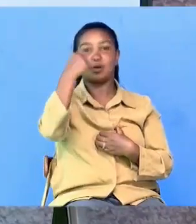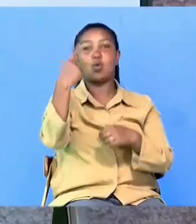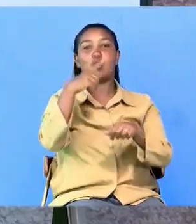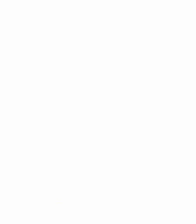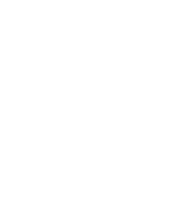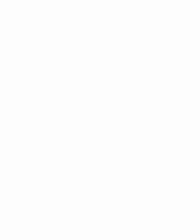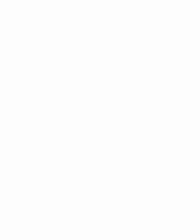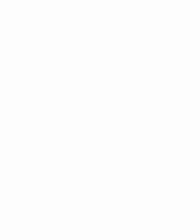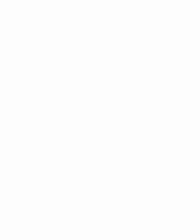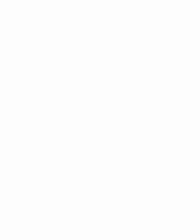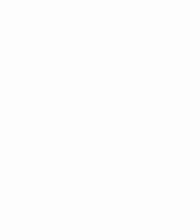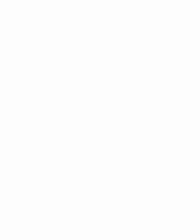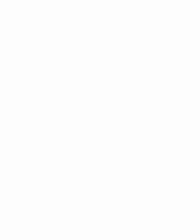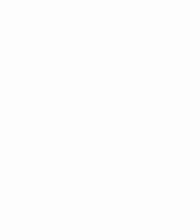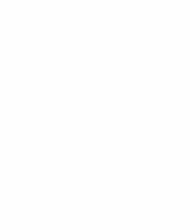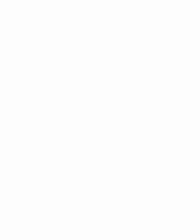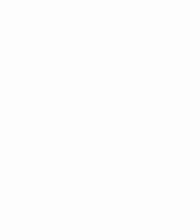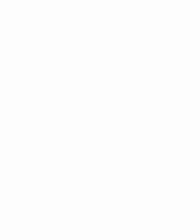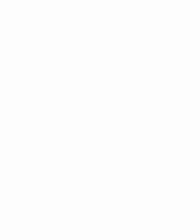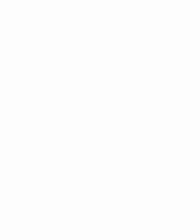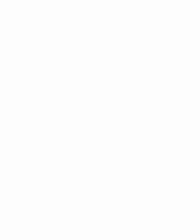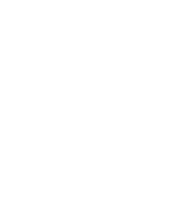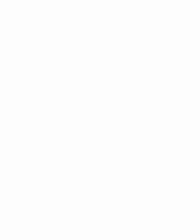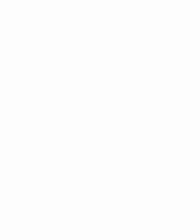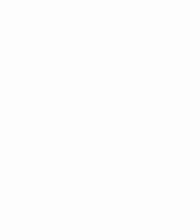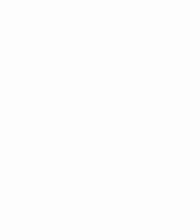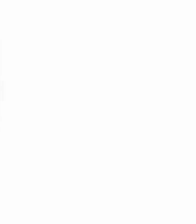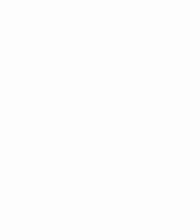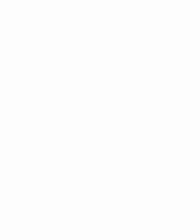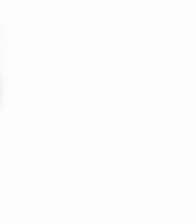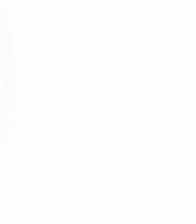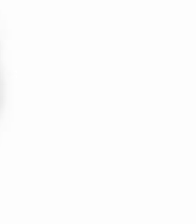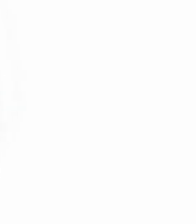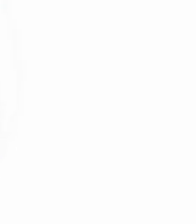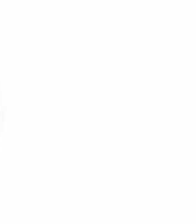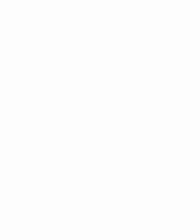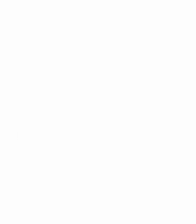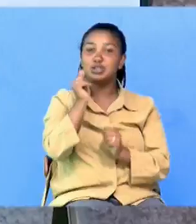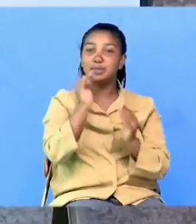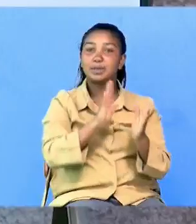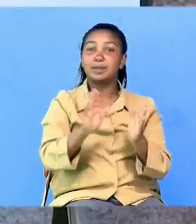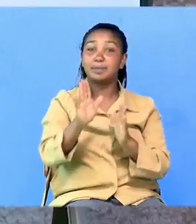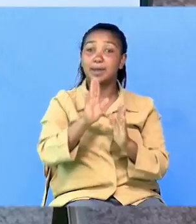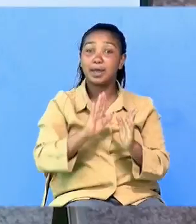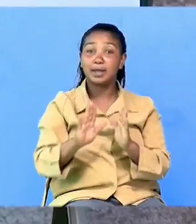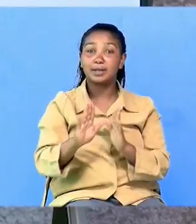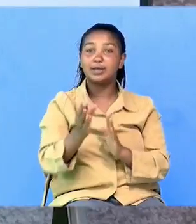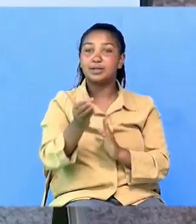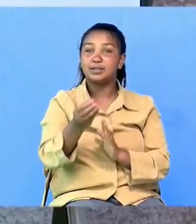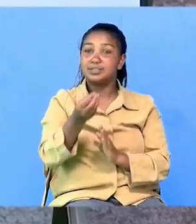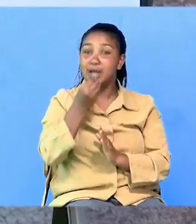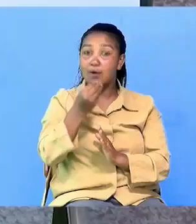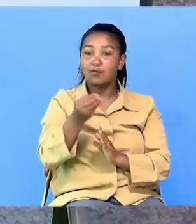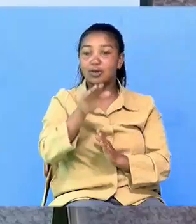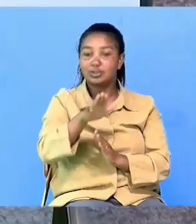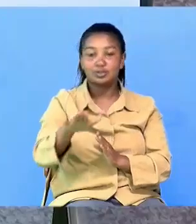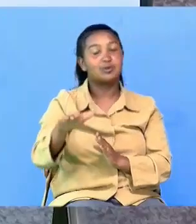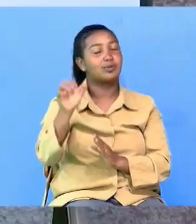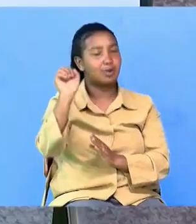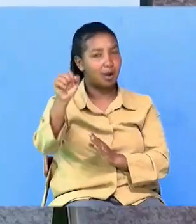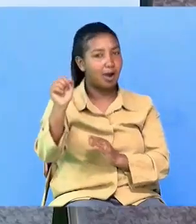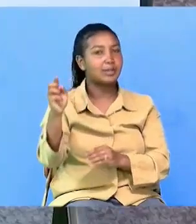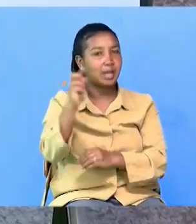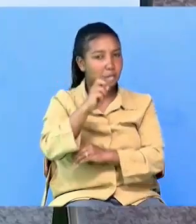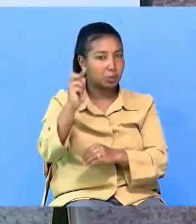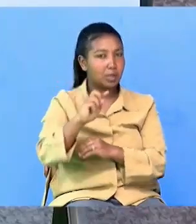is simple present tense. Right? Same is true. She prepares snack for her children. That is her